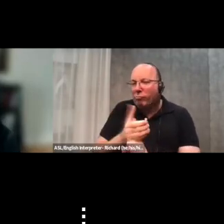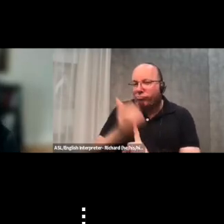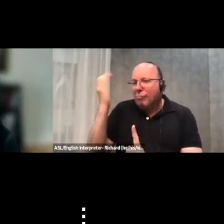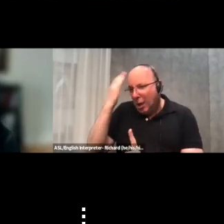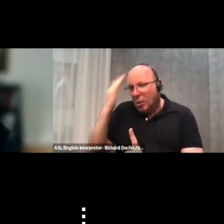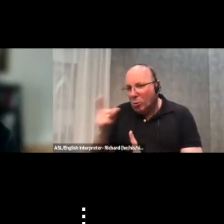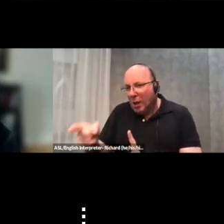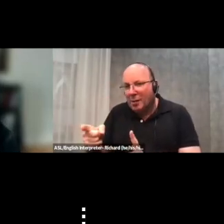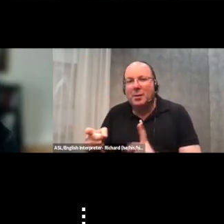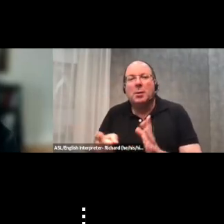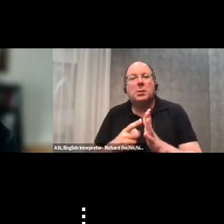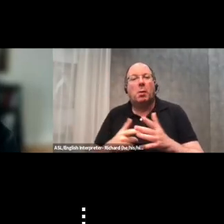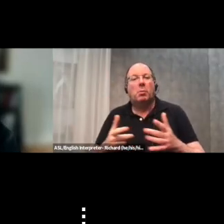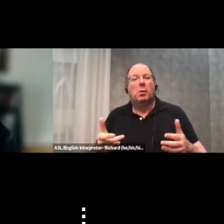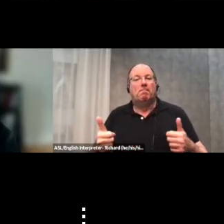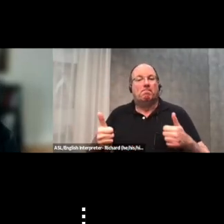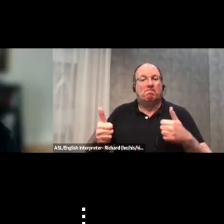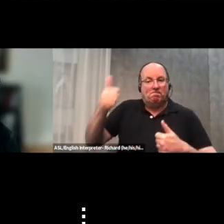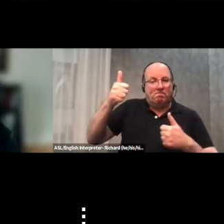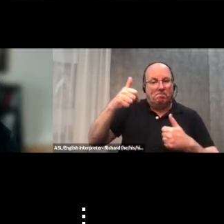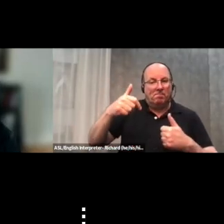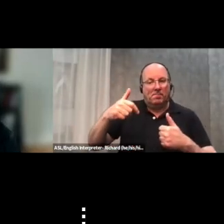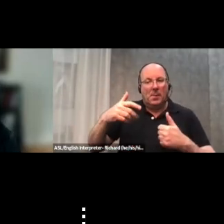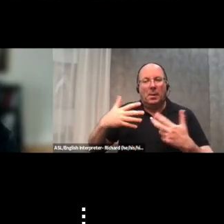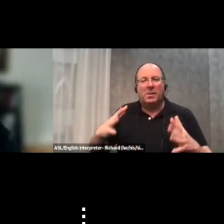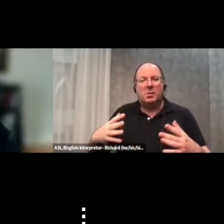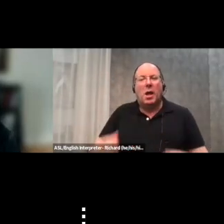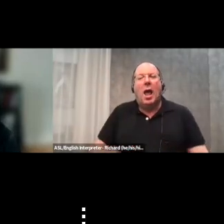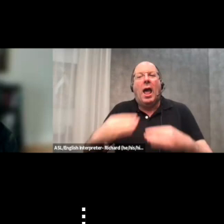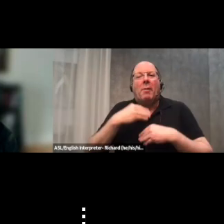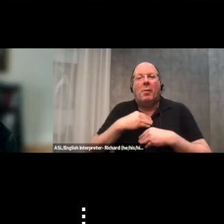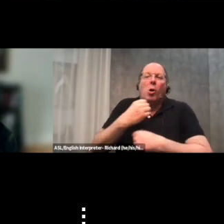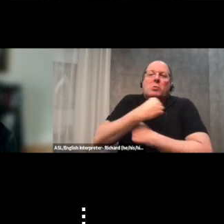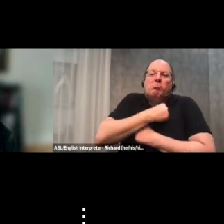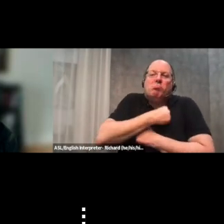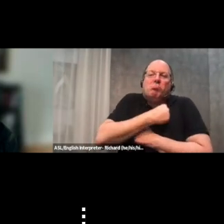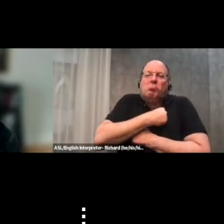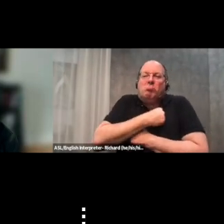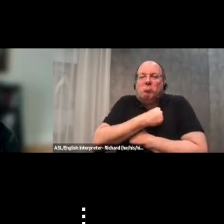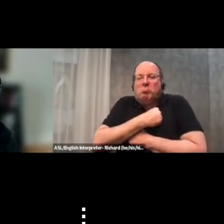And subs may need aftercare, like a blanket, snuggling,